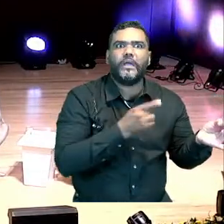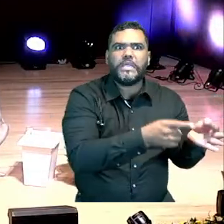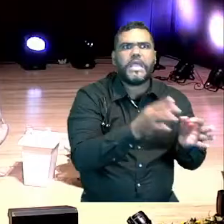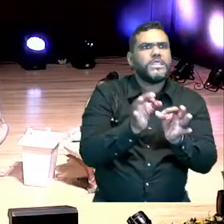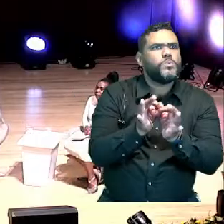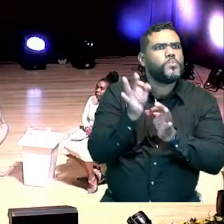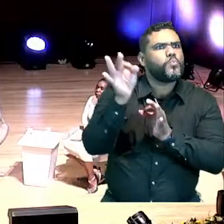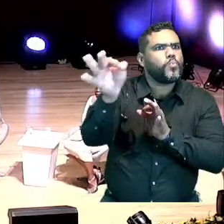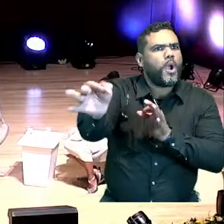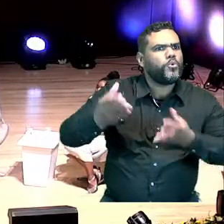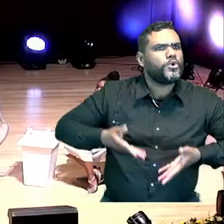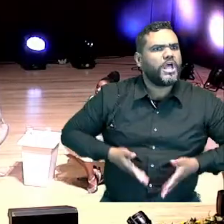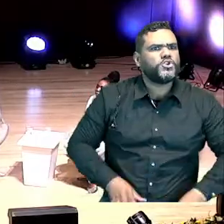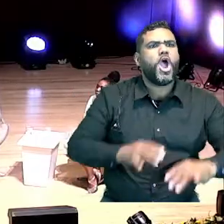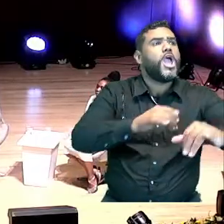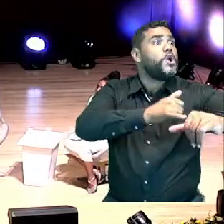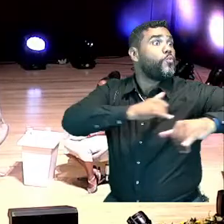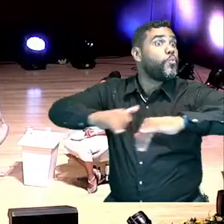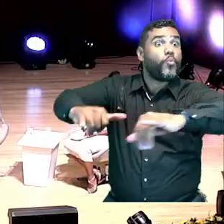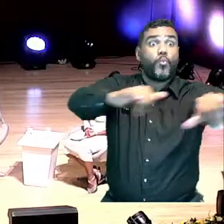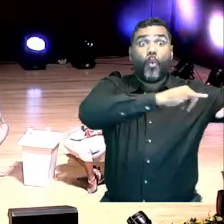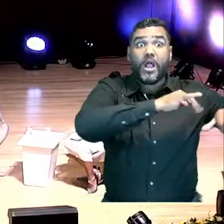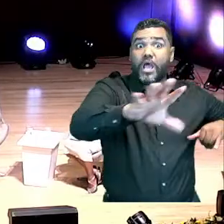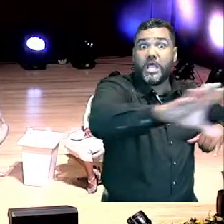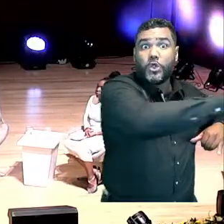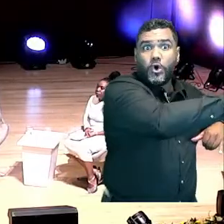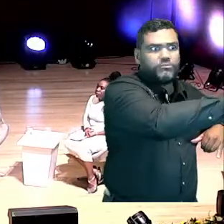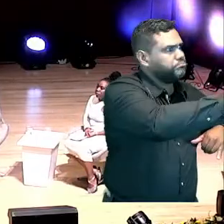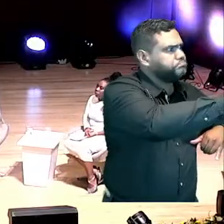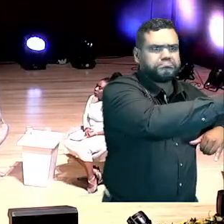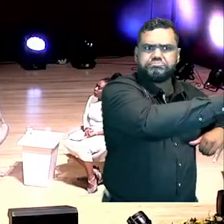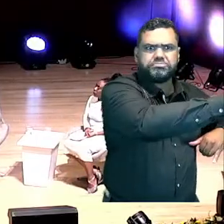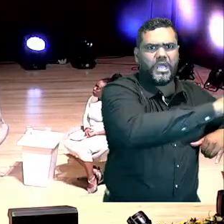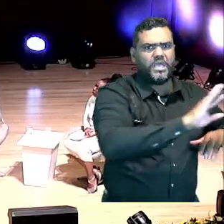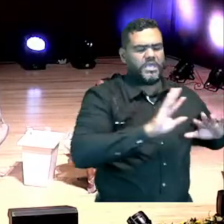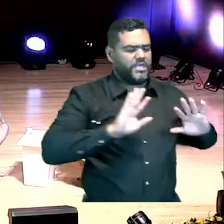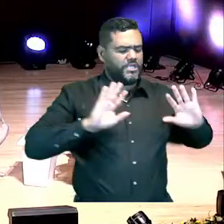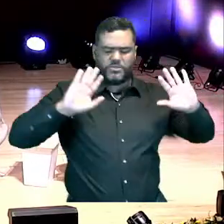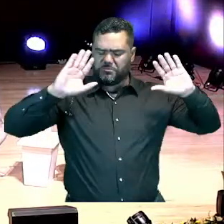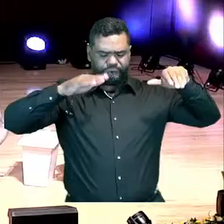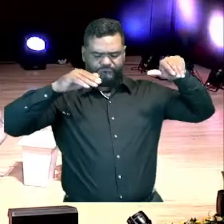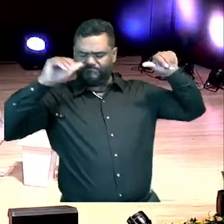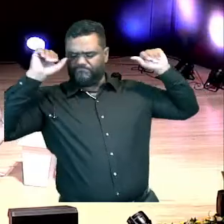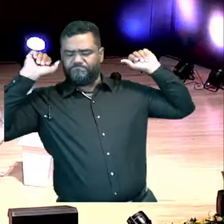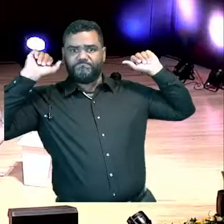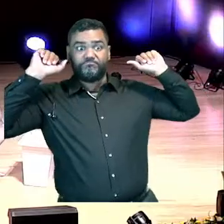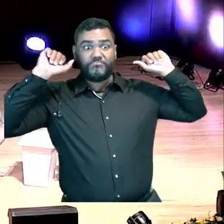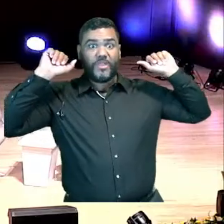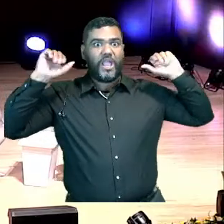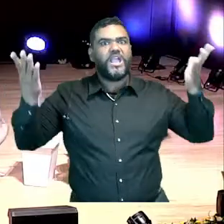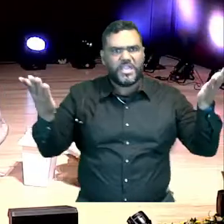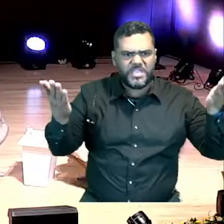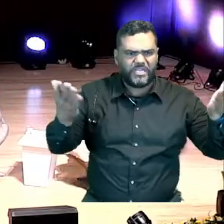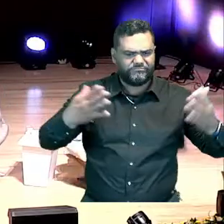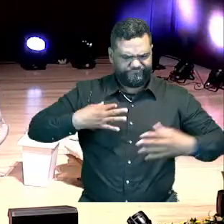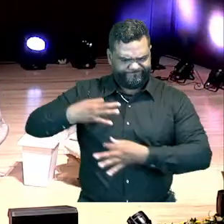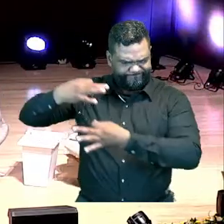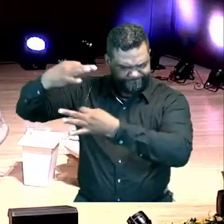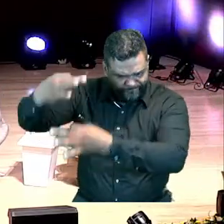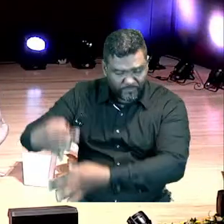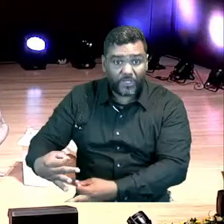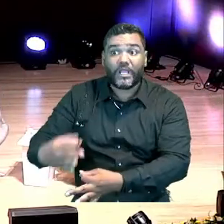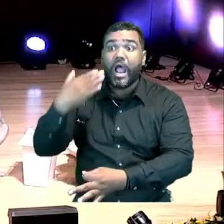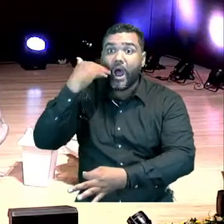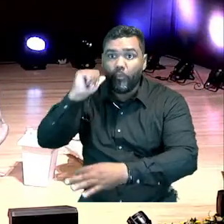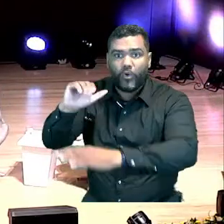woman and because she comes from the people, and she's not like those who have traditionally been in charge of our country. And I